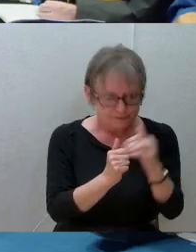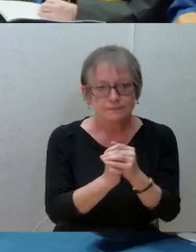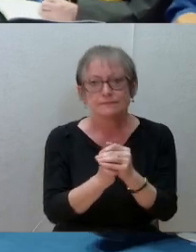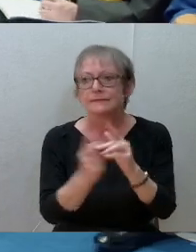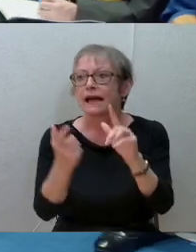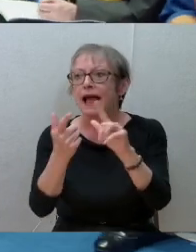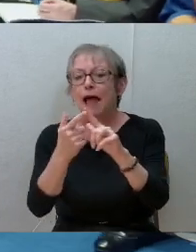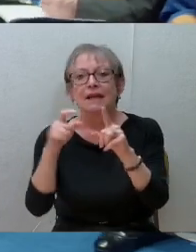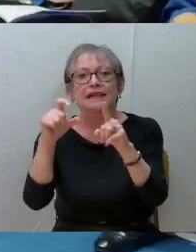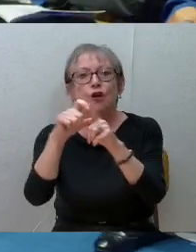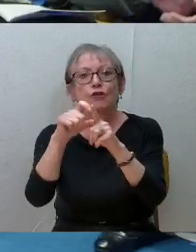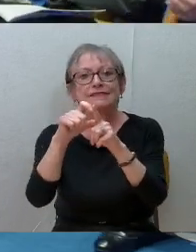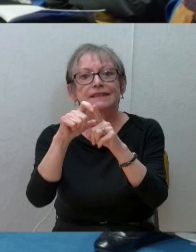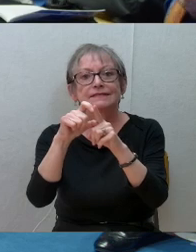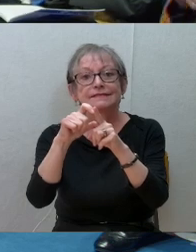Emily Donaldson.